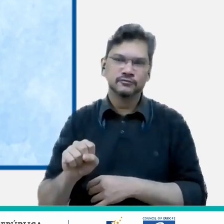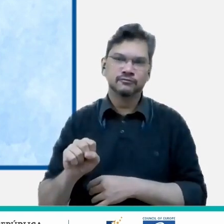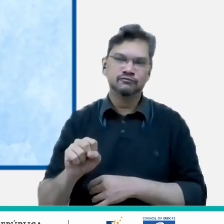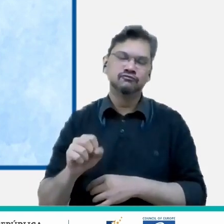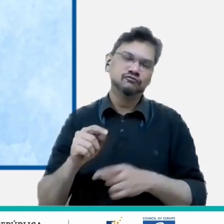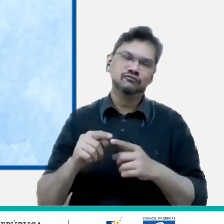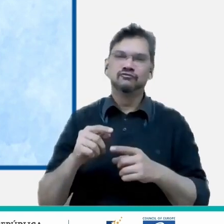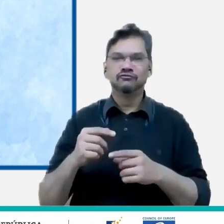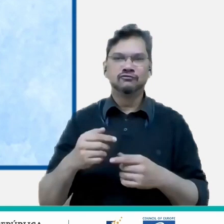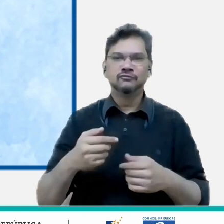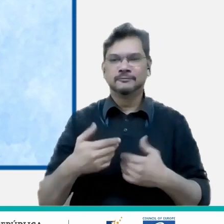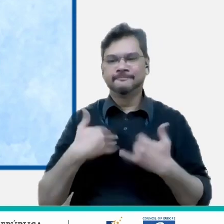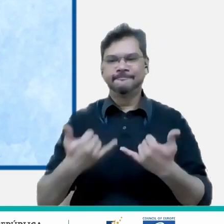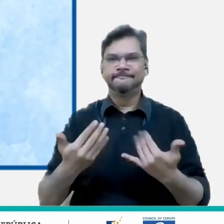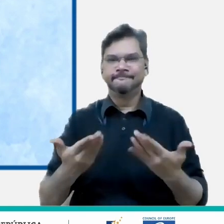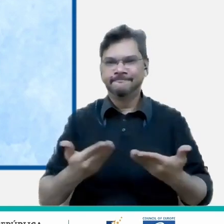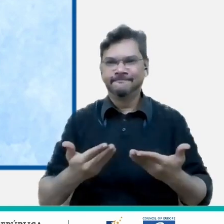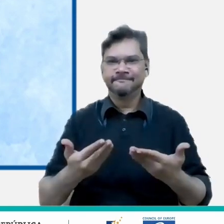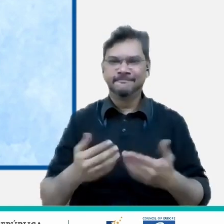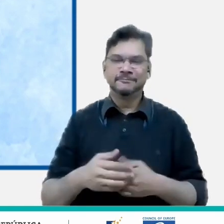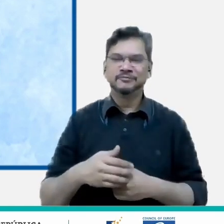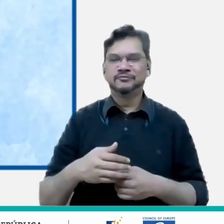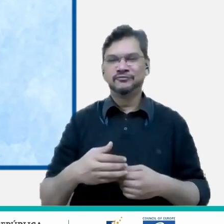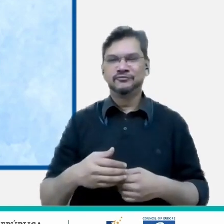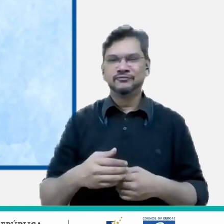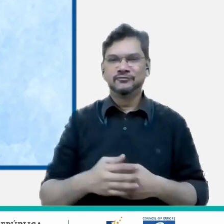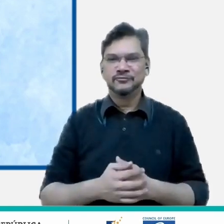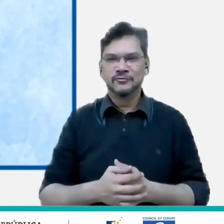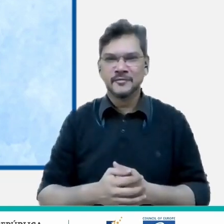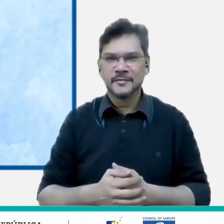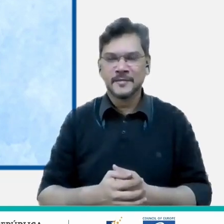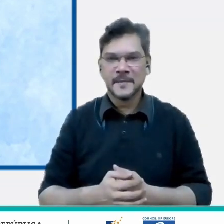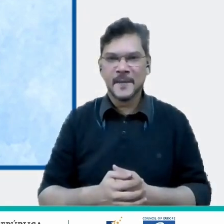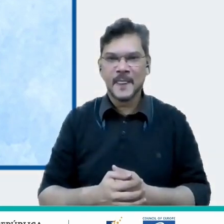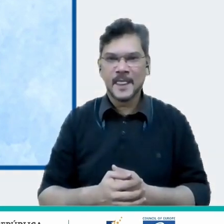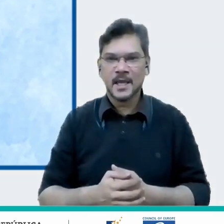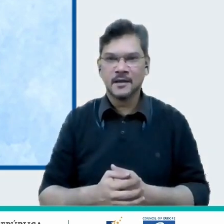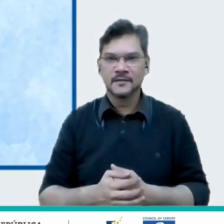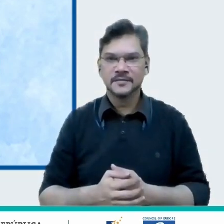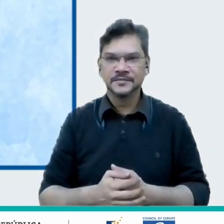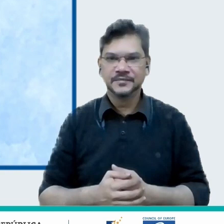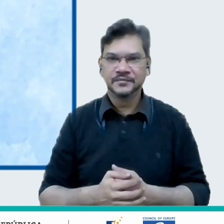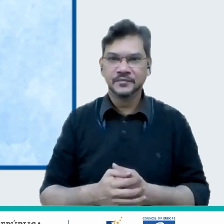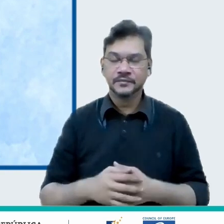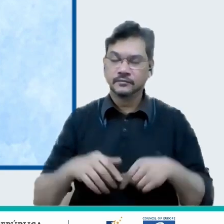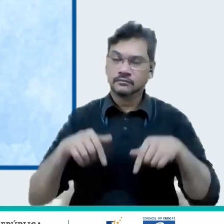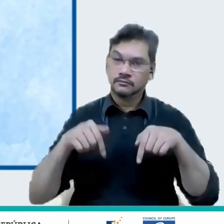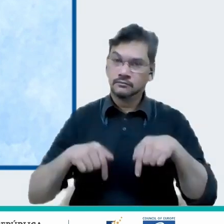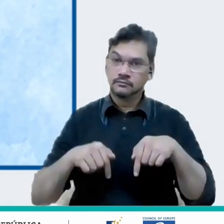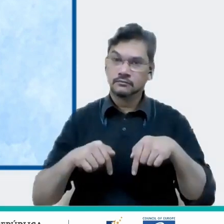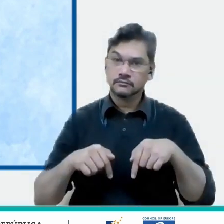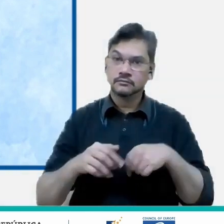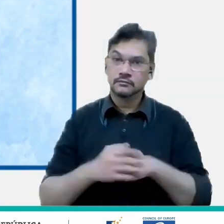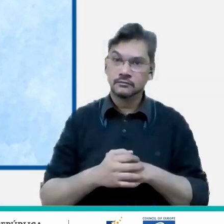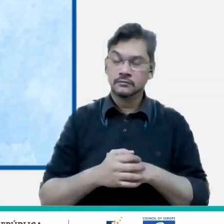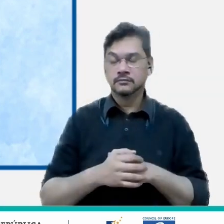And before I get to your question, which is a very key one, I just wanted to mention that it's actually a very special year for us here in Brussels in